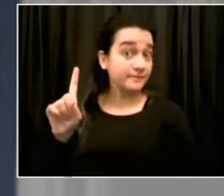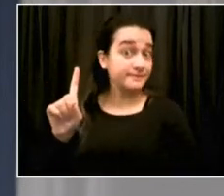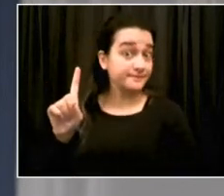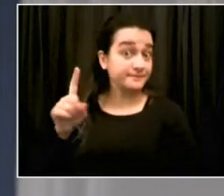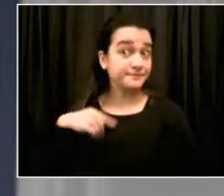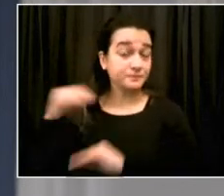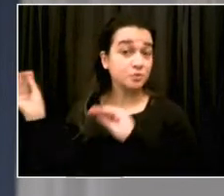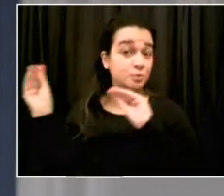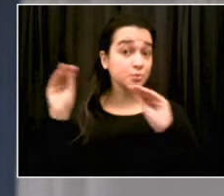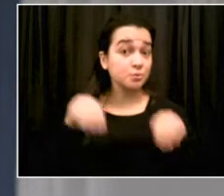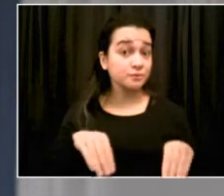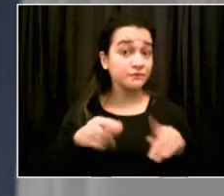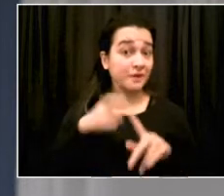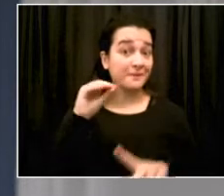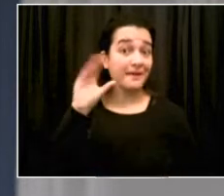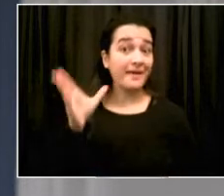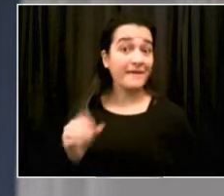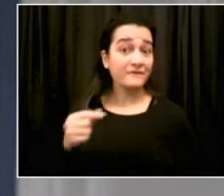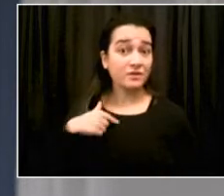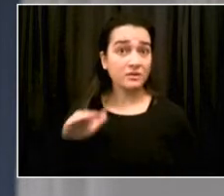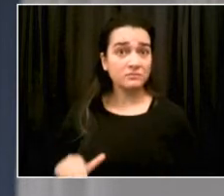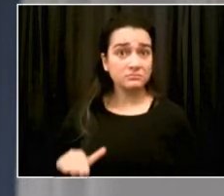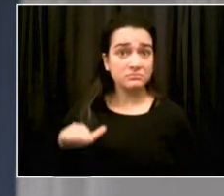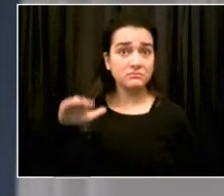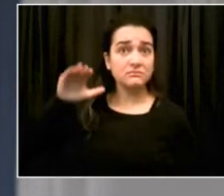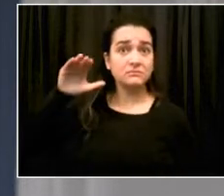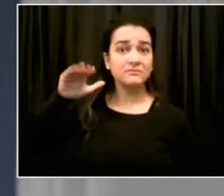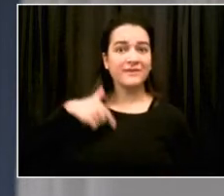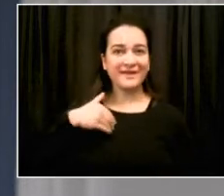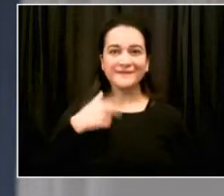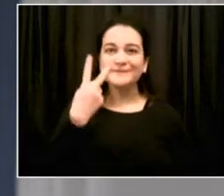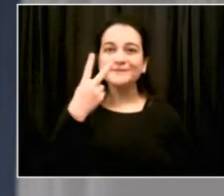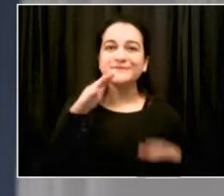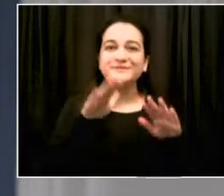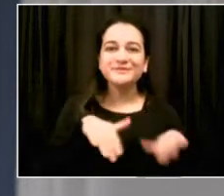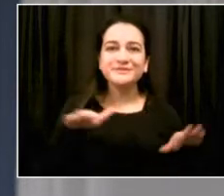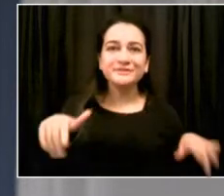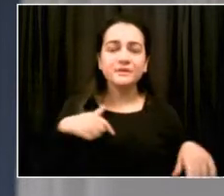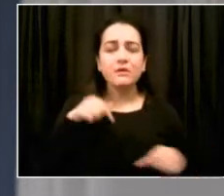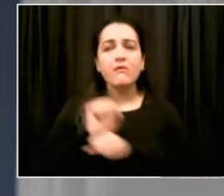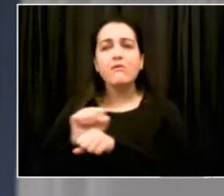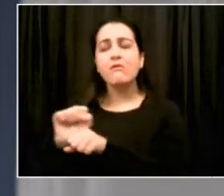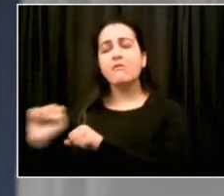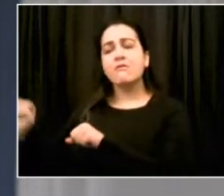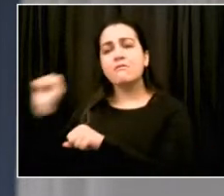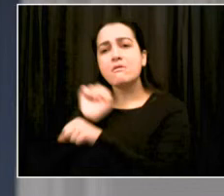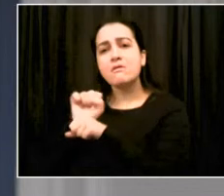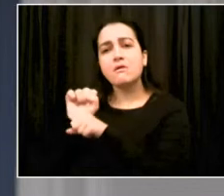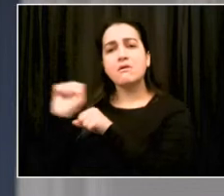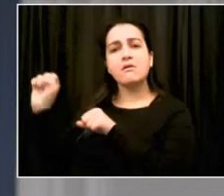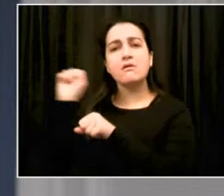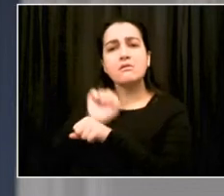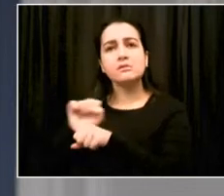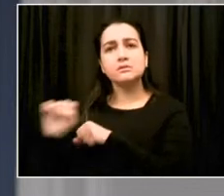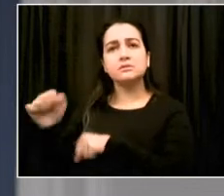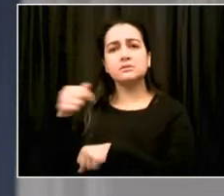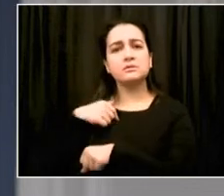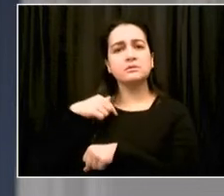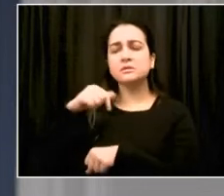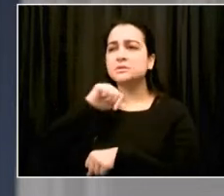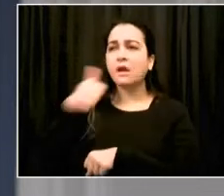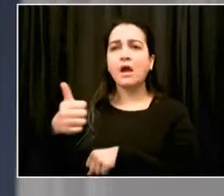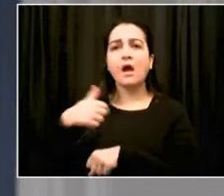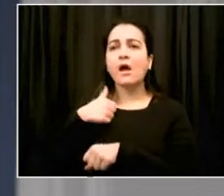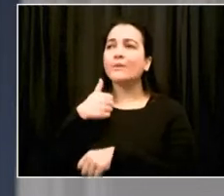children along the way. But no matter how hard I was, I worked, it'd been difficult to keep up with rent that